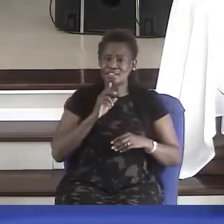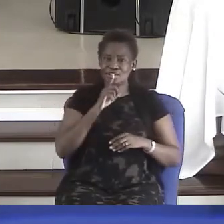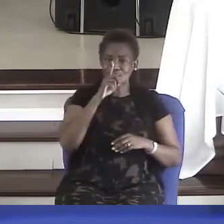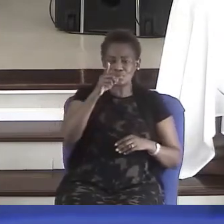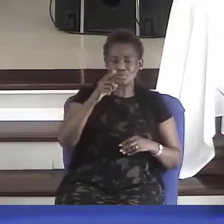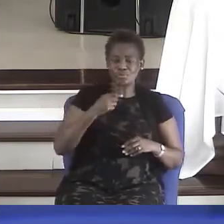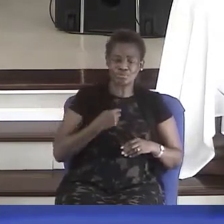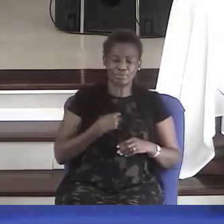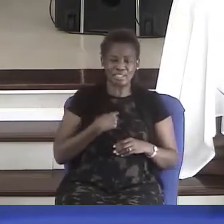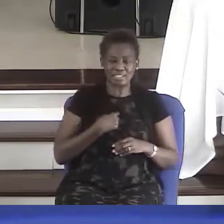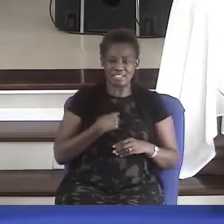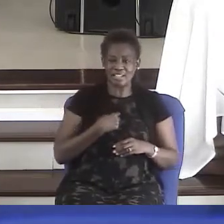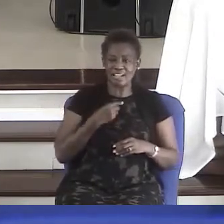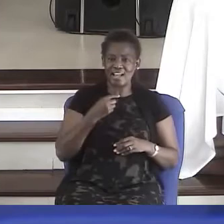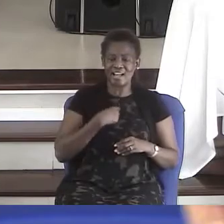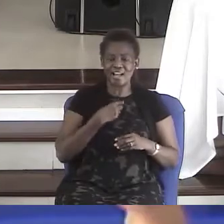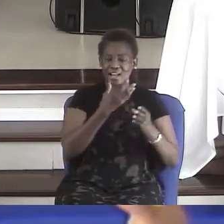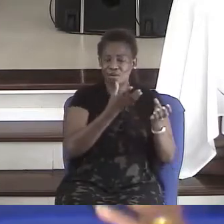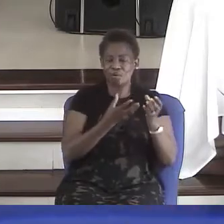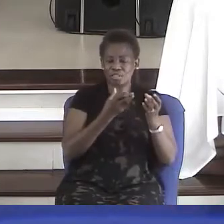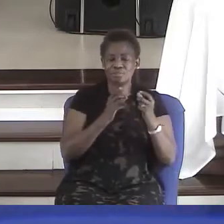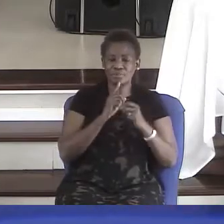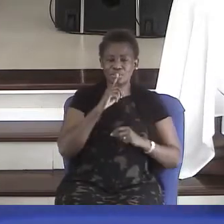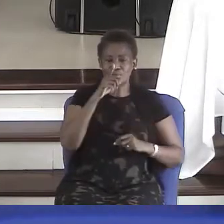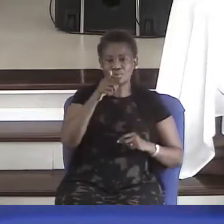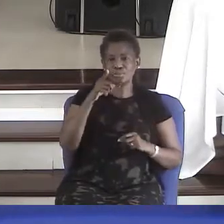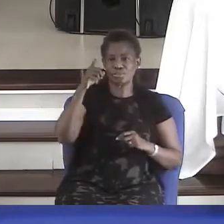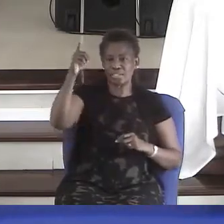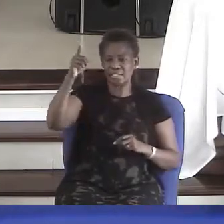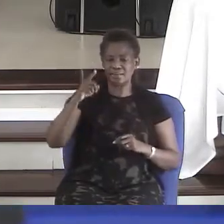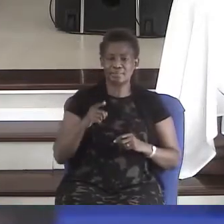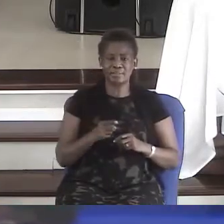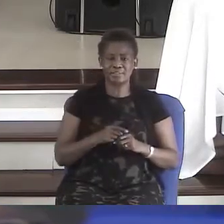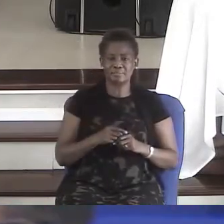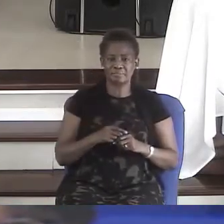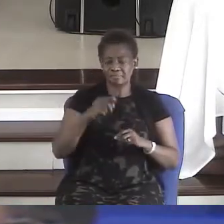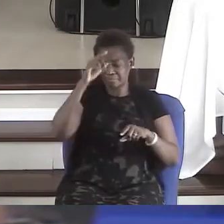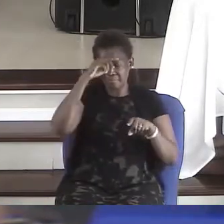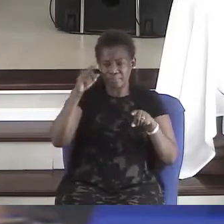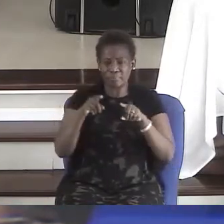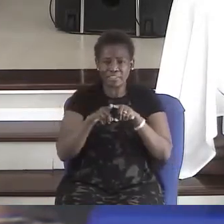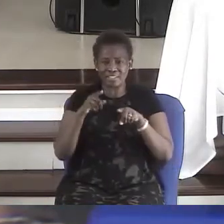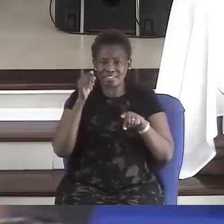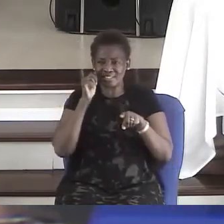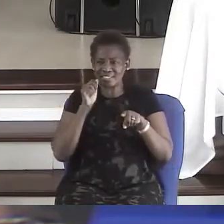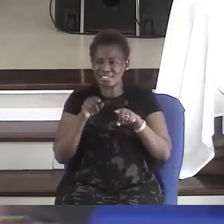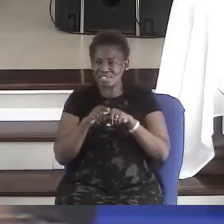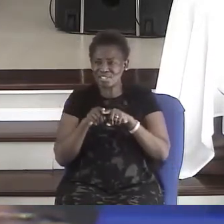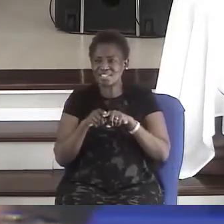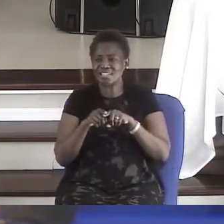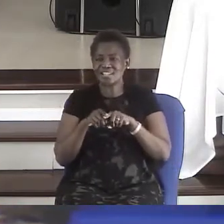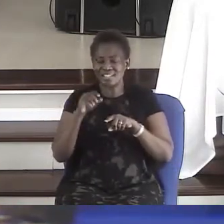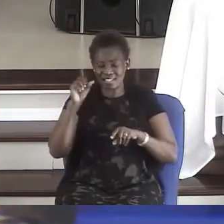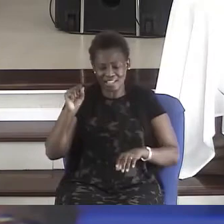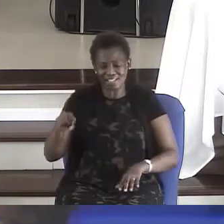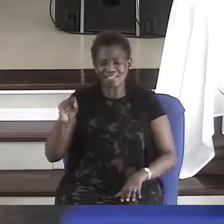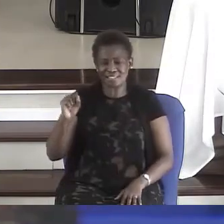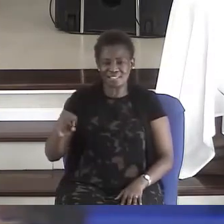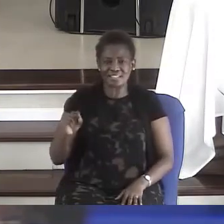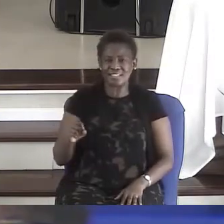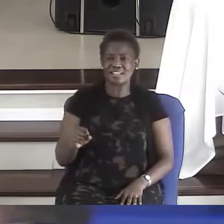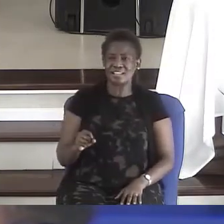to him. My brothers and sisters, it was prophecy revealed. Oh, yes. This is the truth